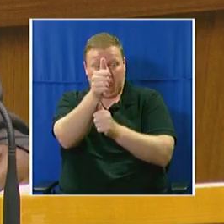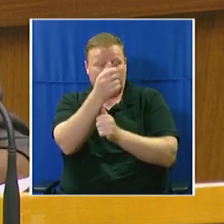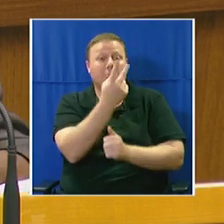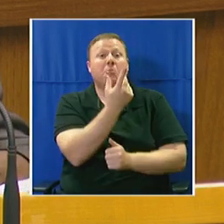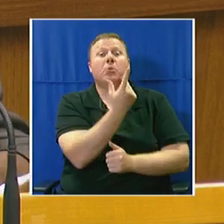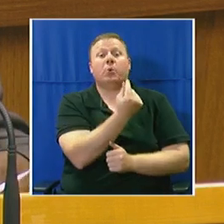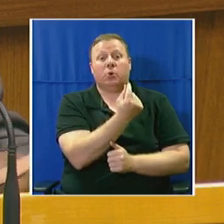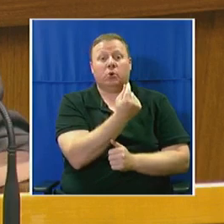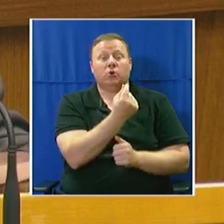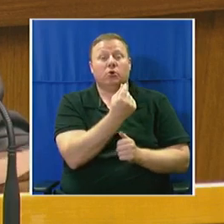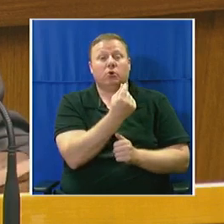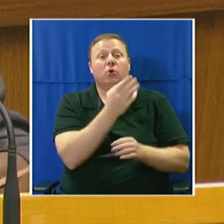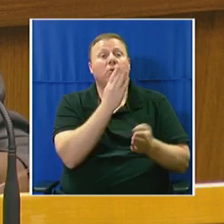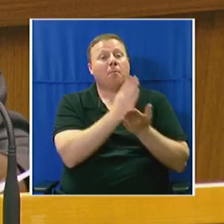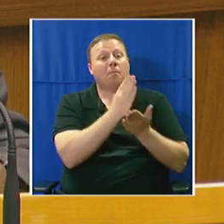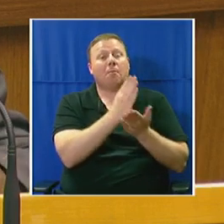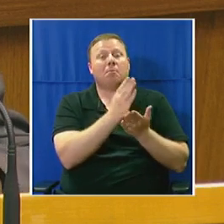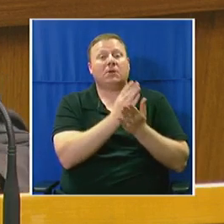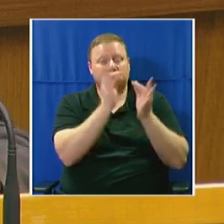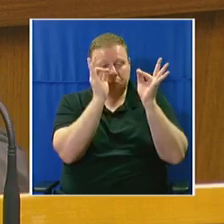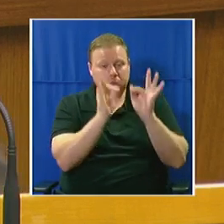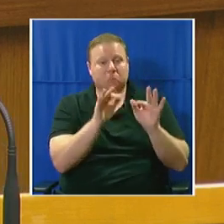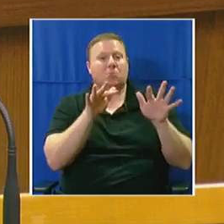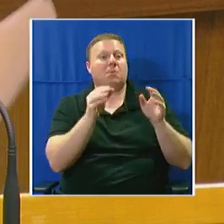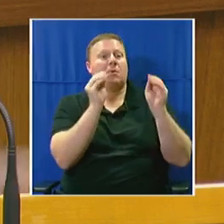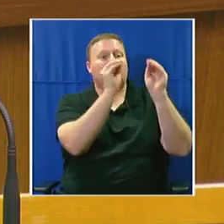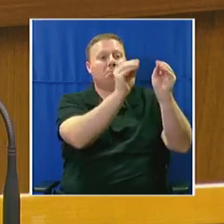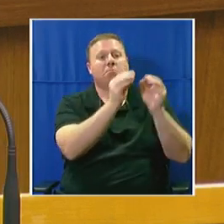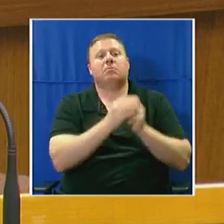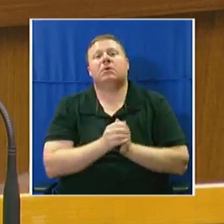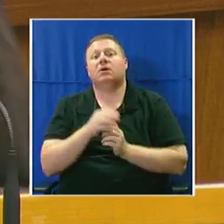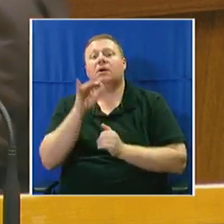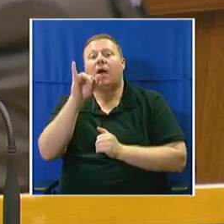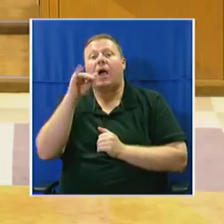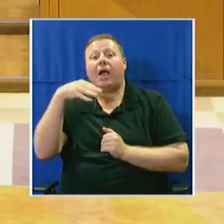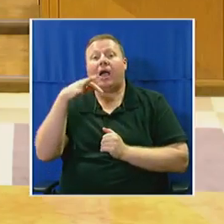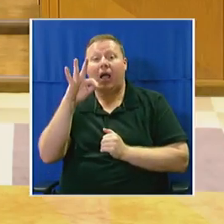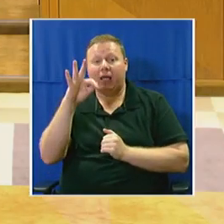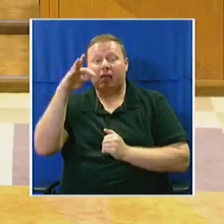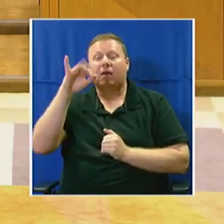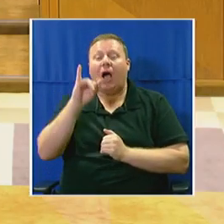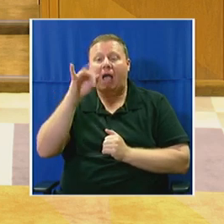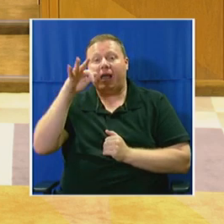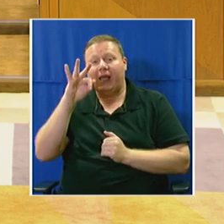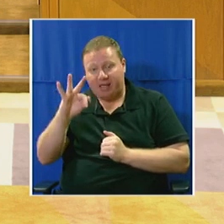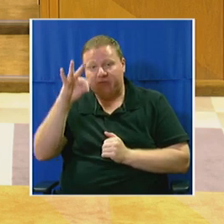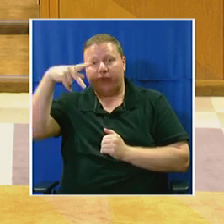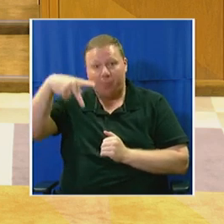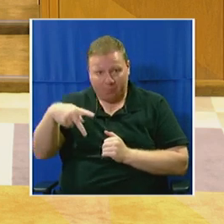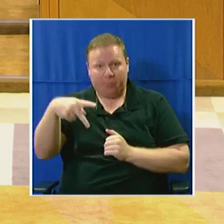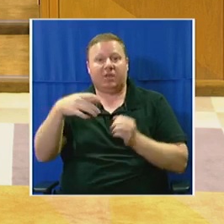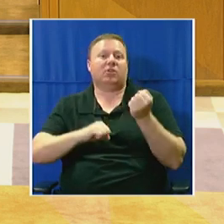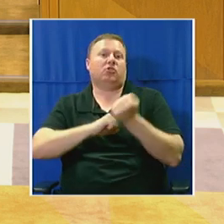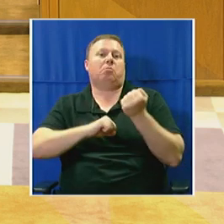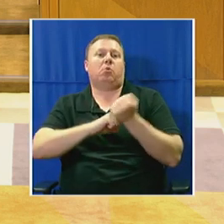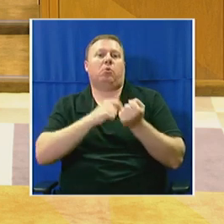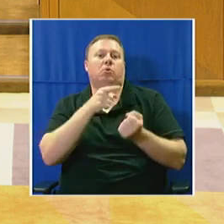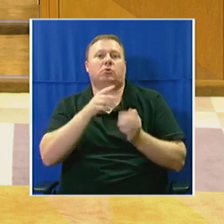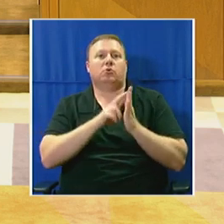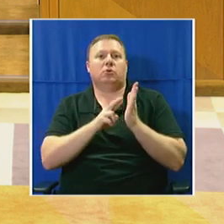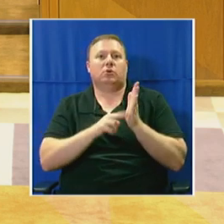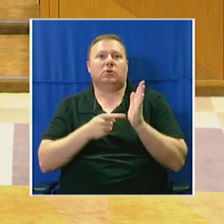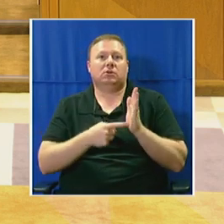importance that the individuals who hold these offices are Beyond reproach the ifp is